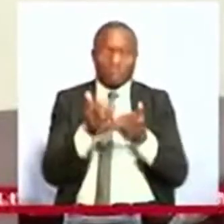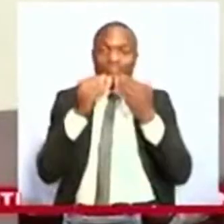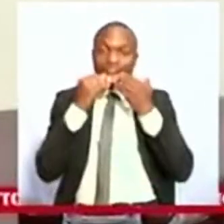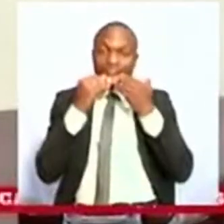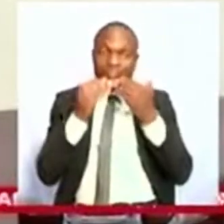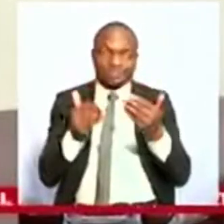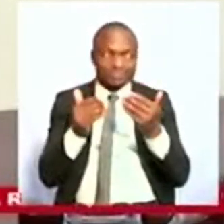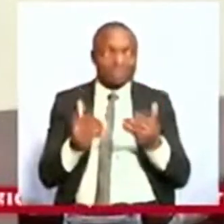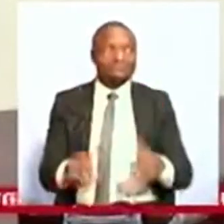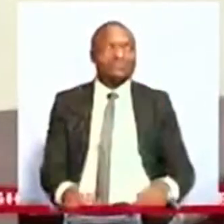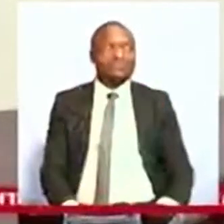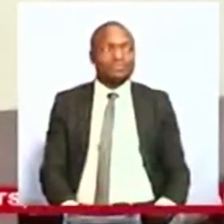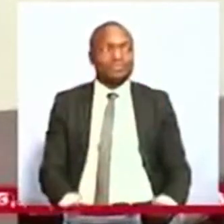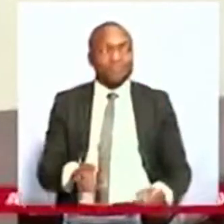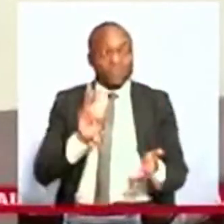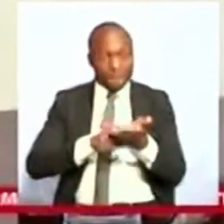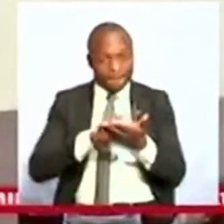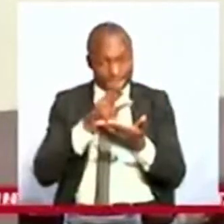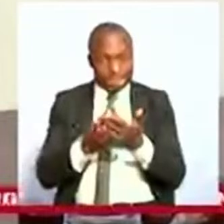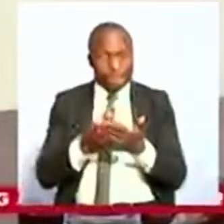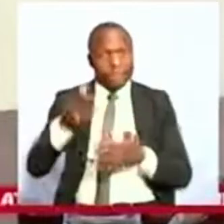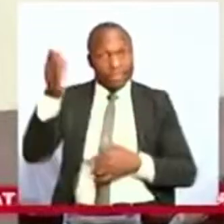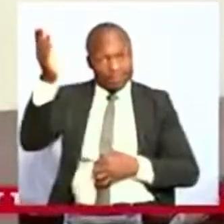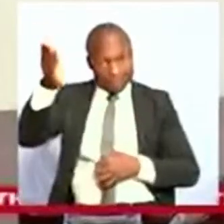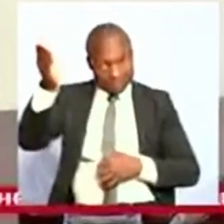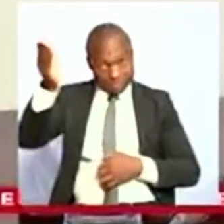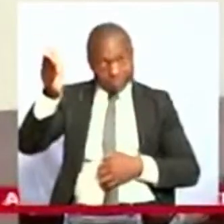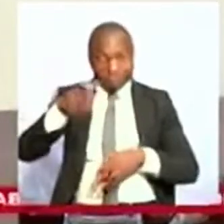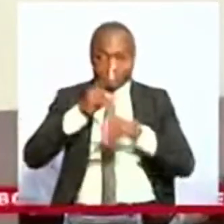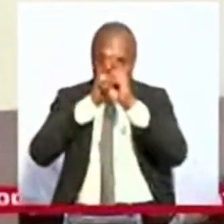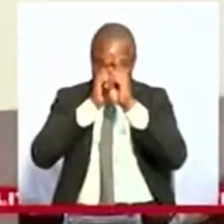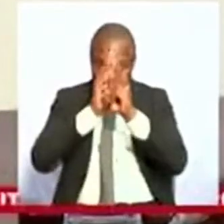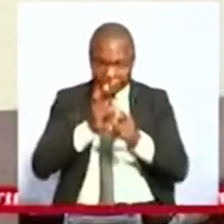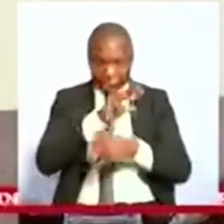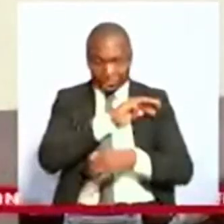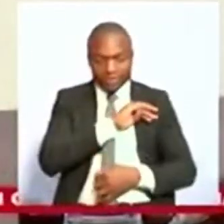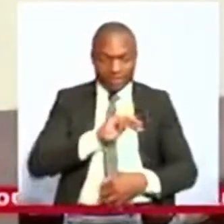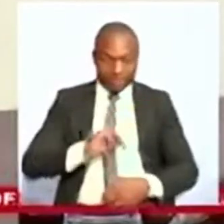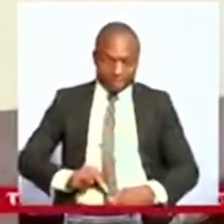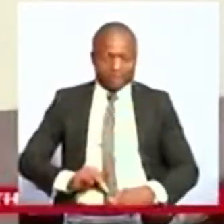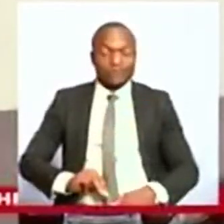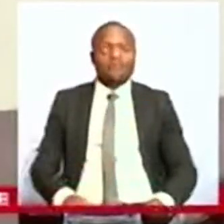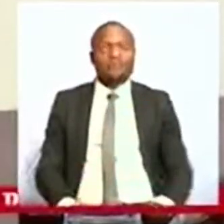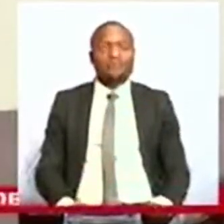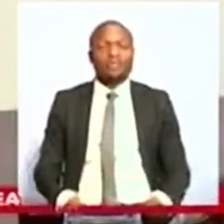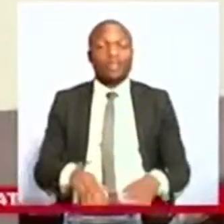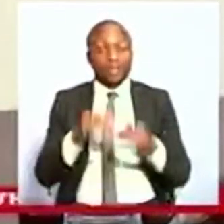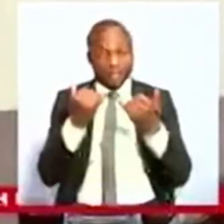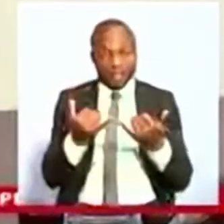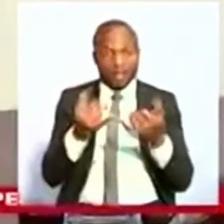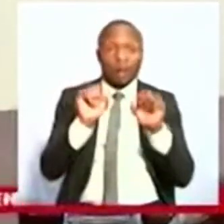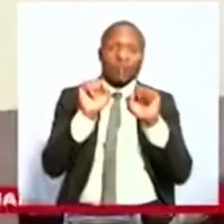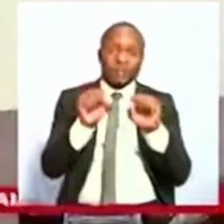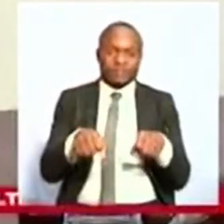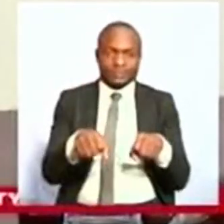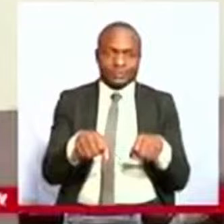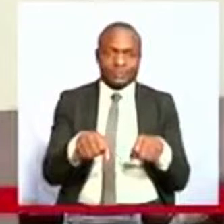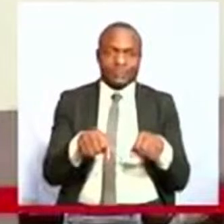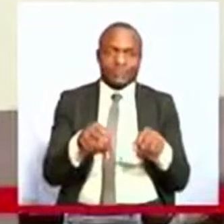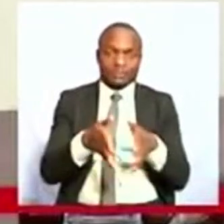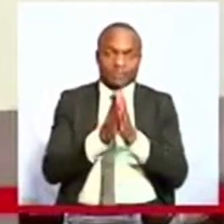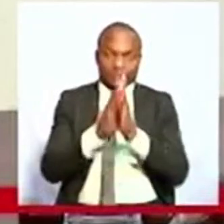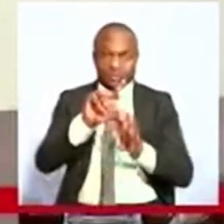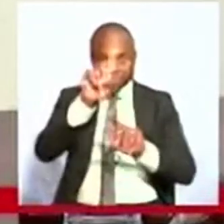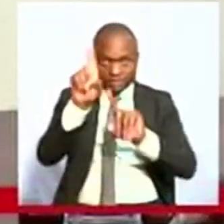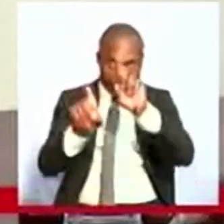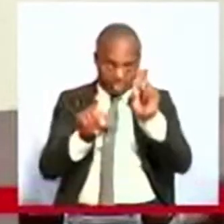Thank you, our witness, for the presentation. Honourable members, I think now we can ask